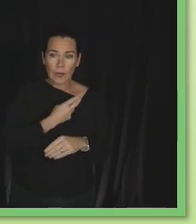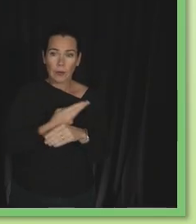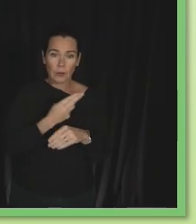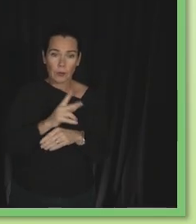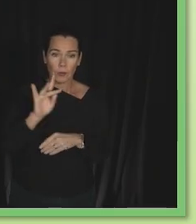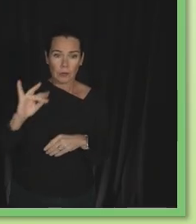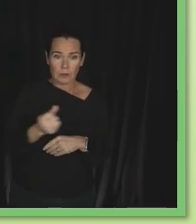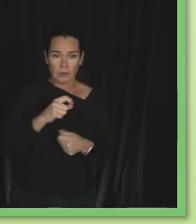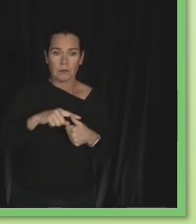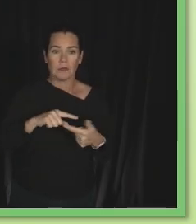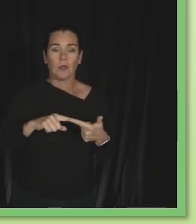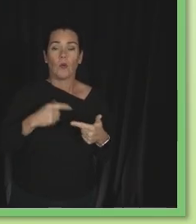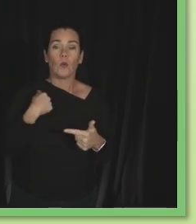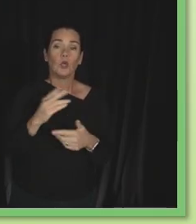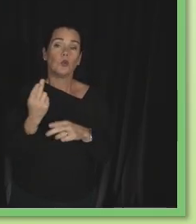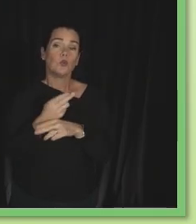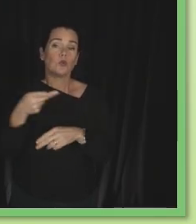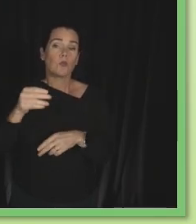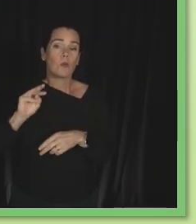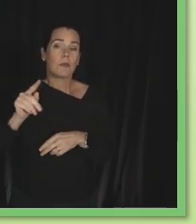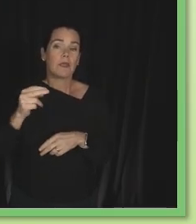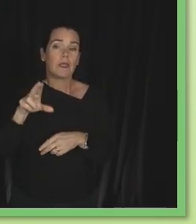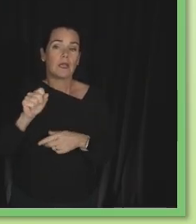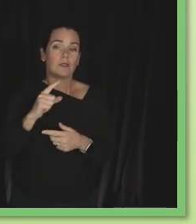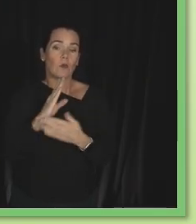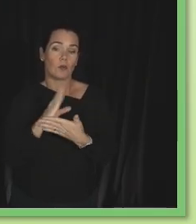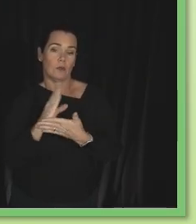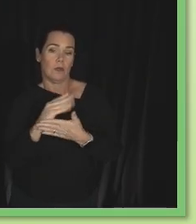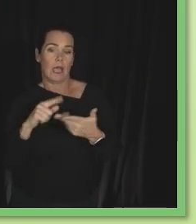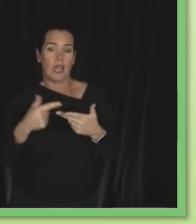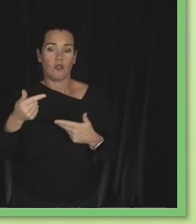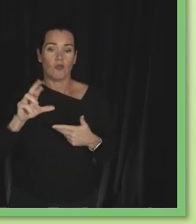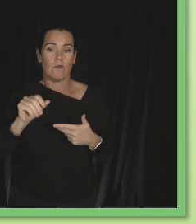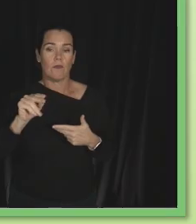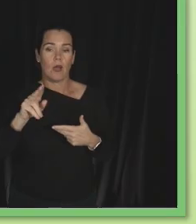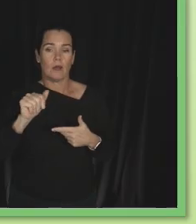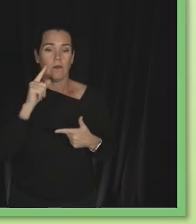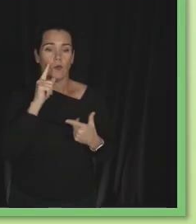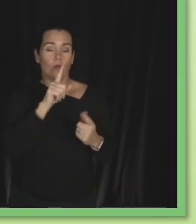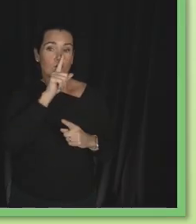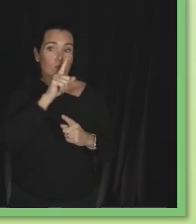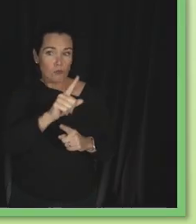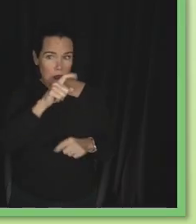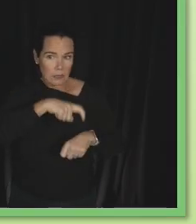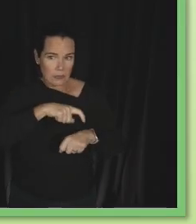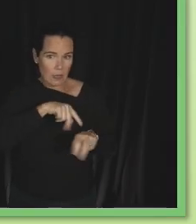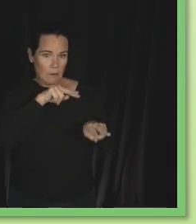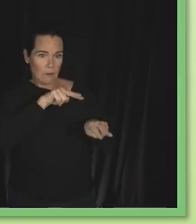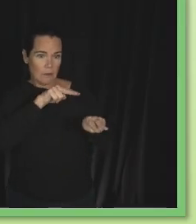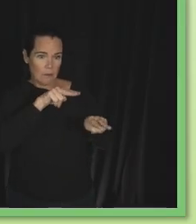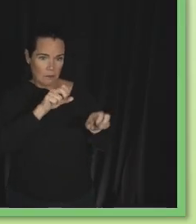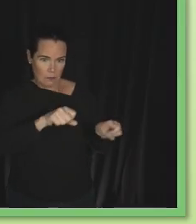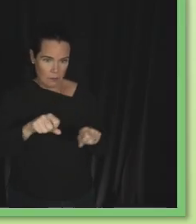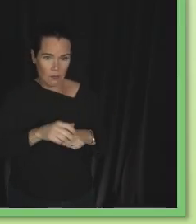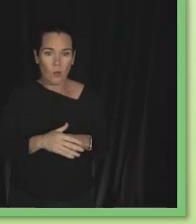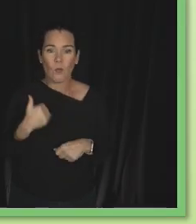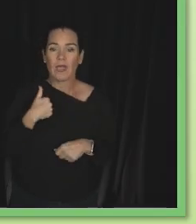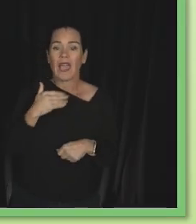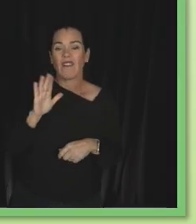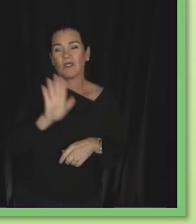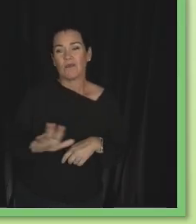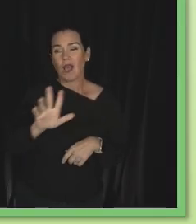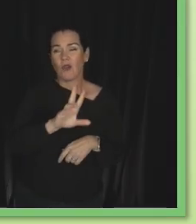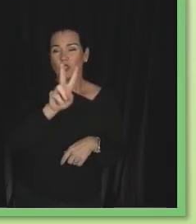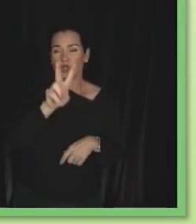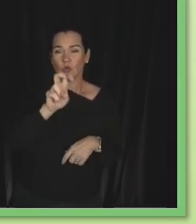for real-time observability. Today, we run around 200 plus intensive care units with 5,000 plus medical devices connected to it,